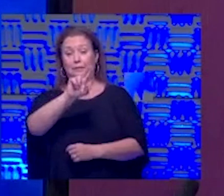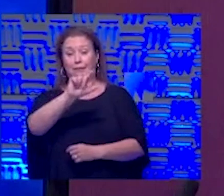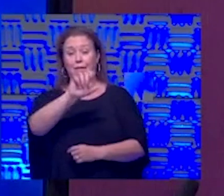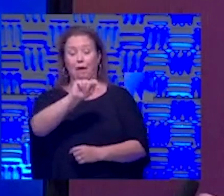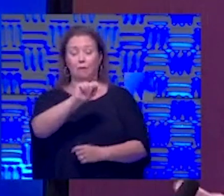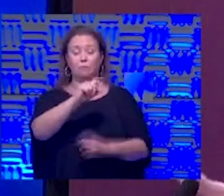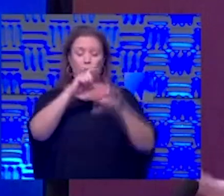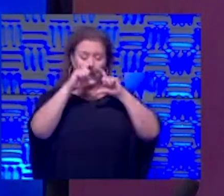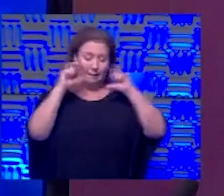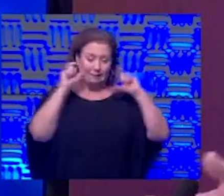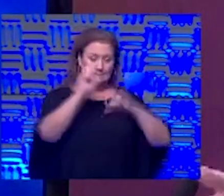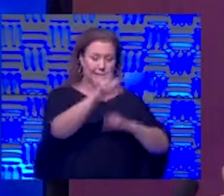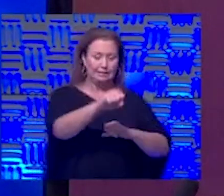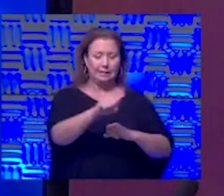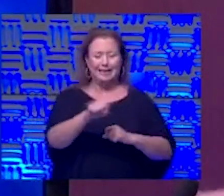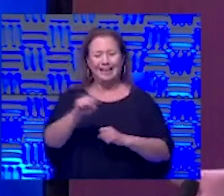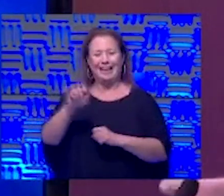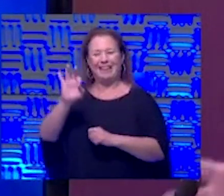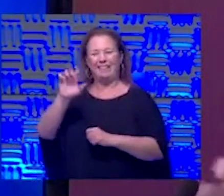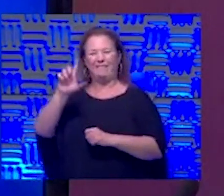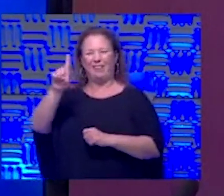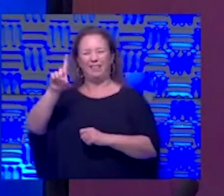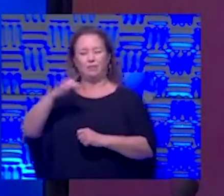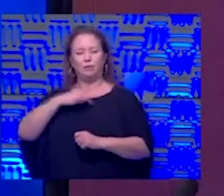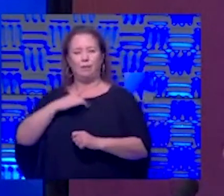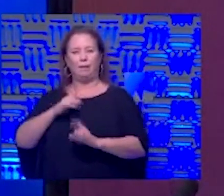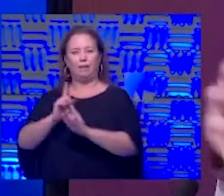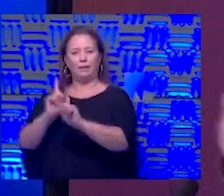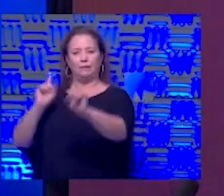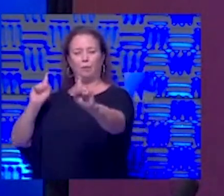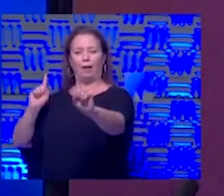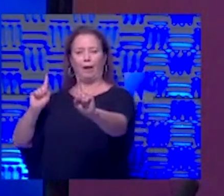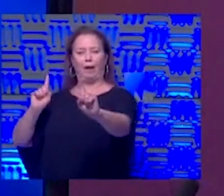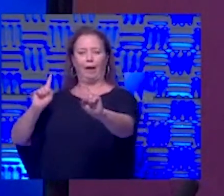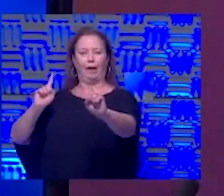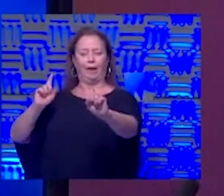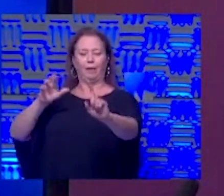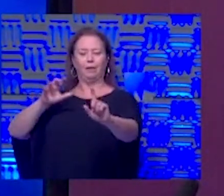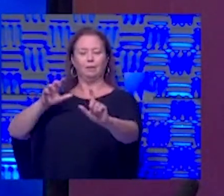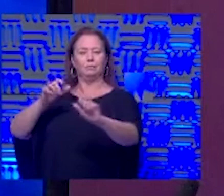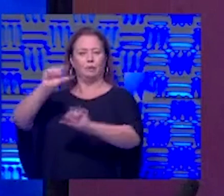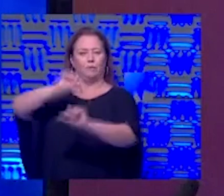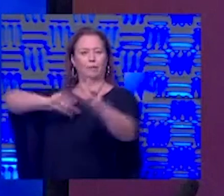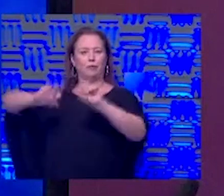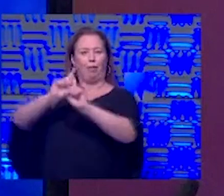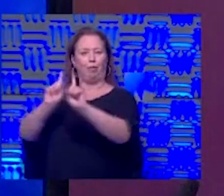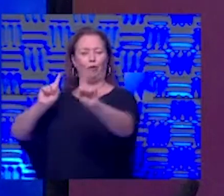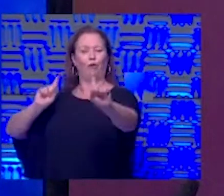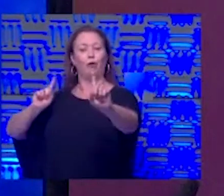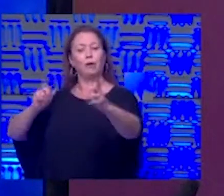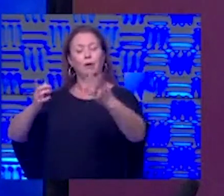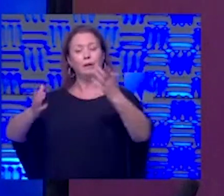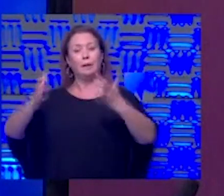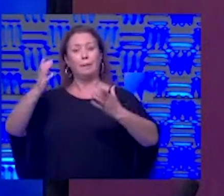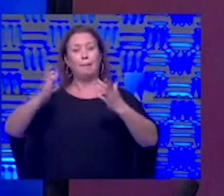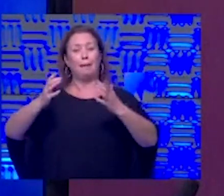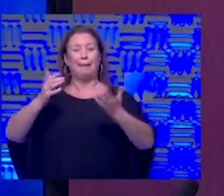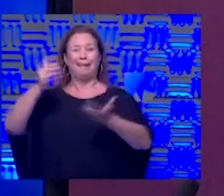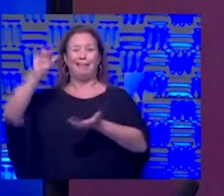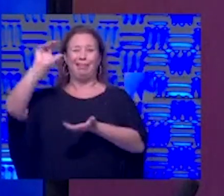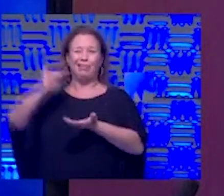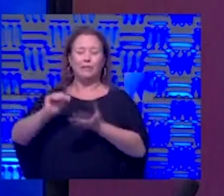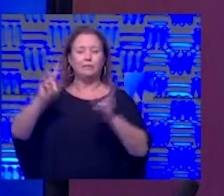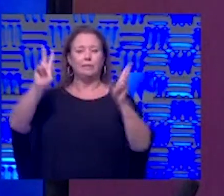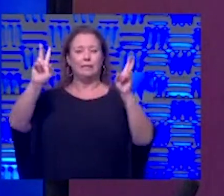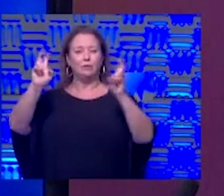the field, you're generally by yourself, hopefully not in close contact, maybe less of an issue